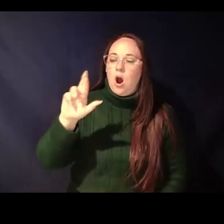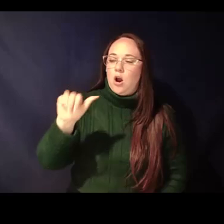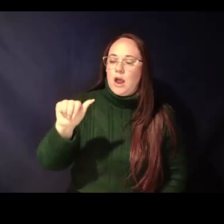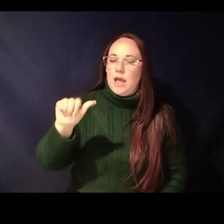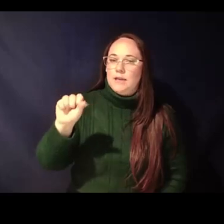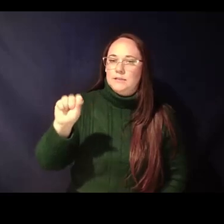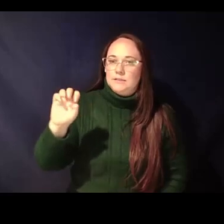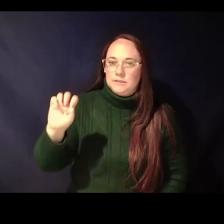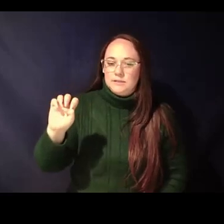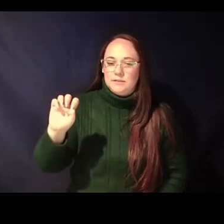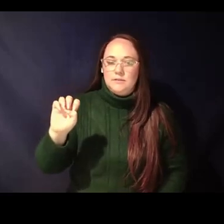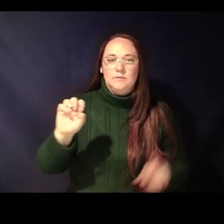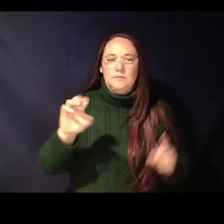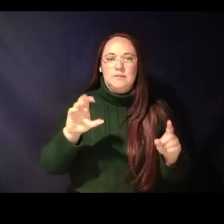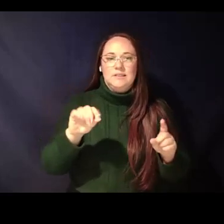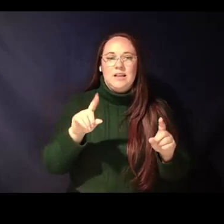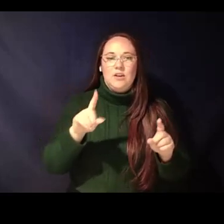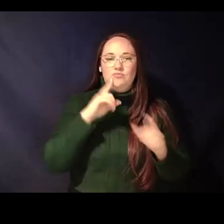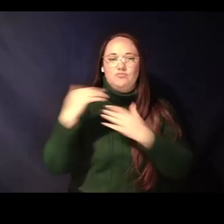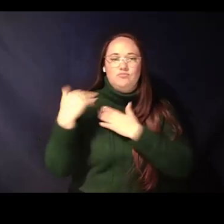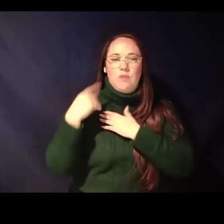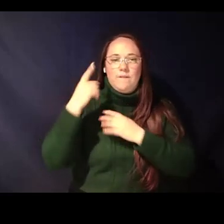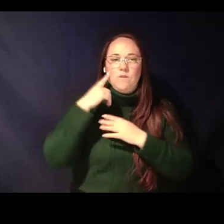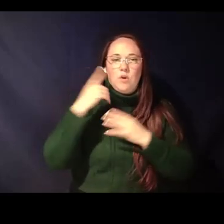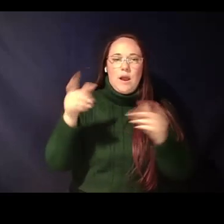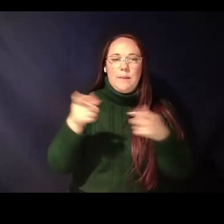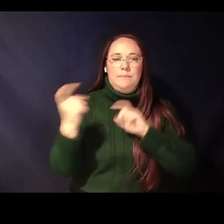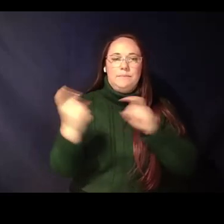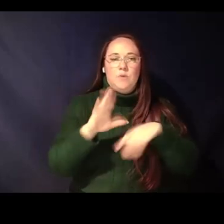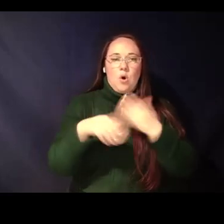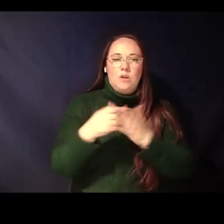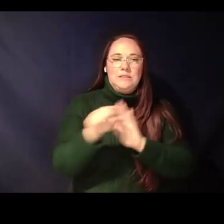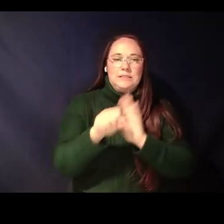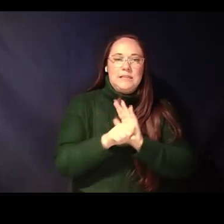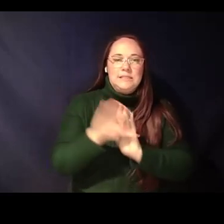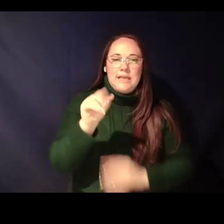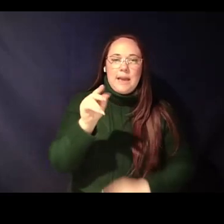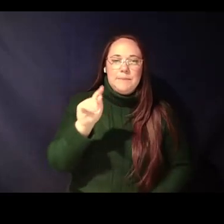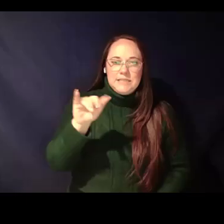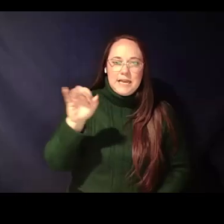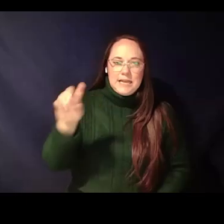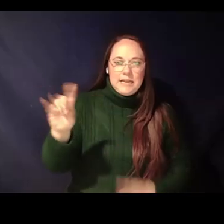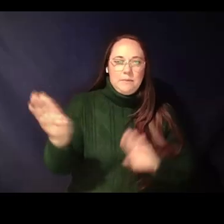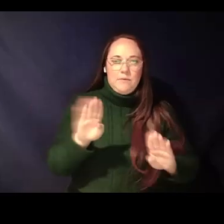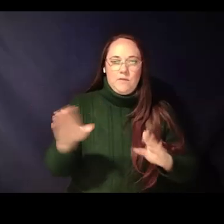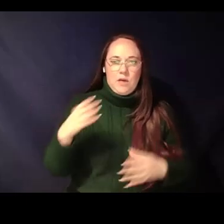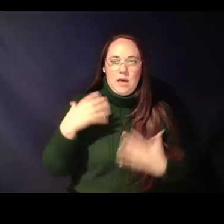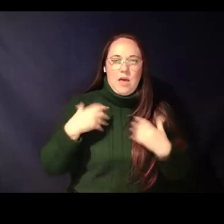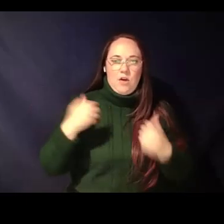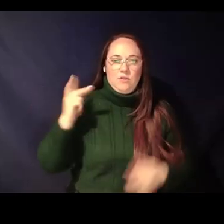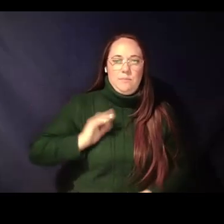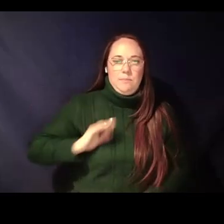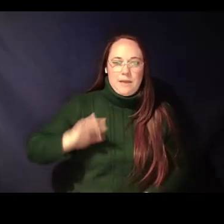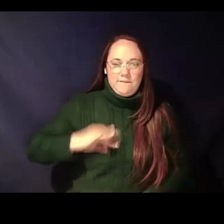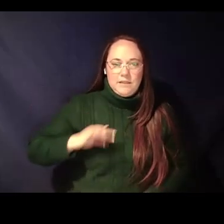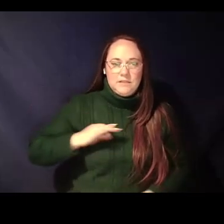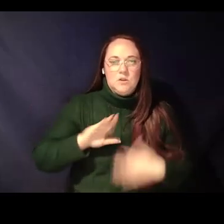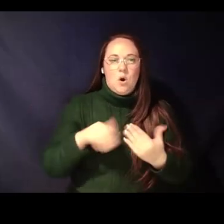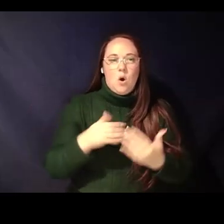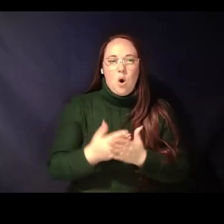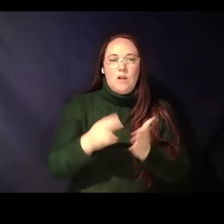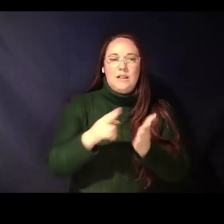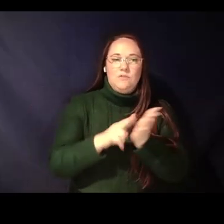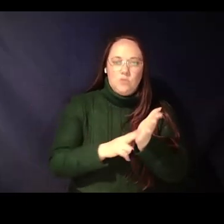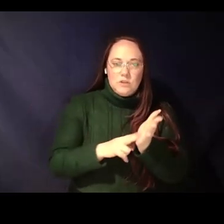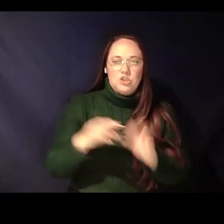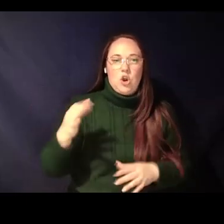state's capitated behavioral health benefit. All Medicaid enrollees are eligible for behavioral health services, and the RAEs receive